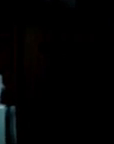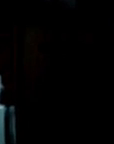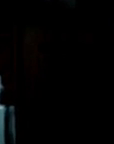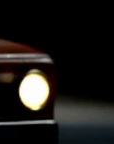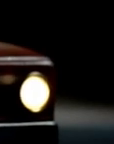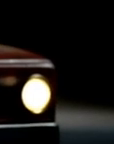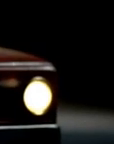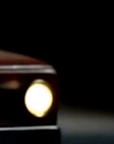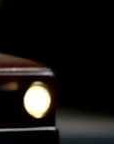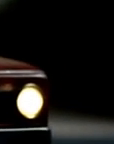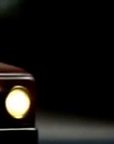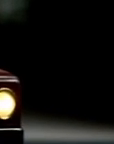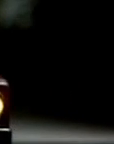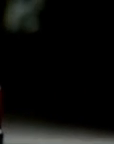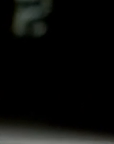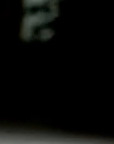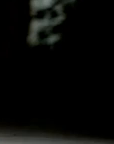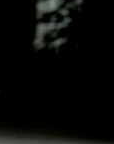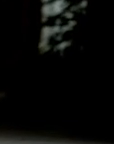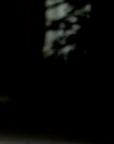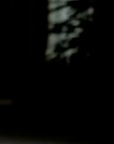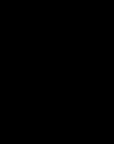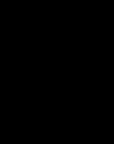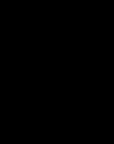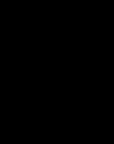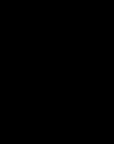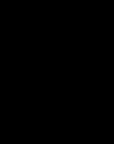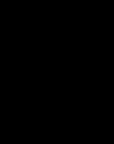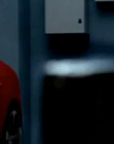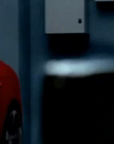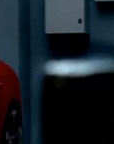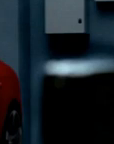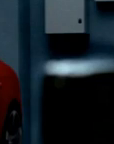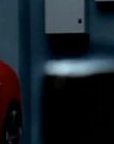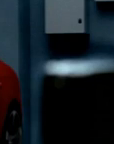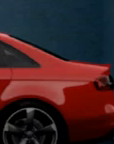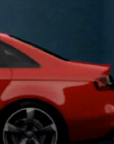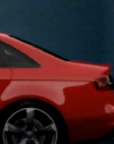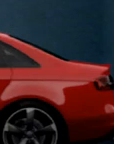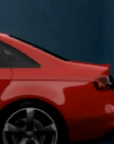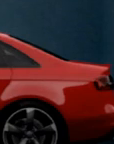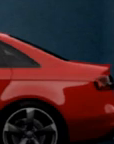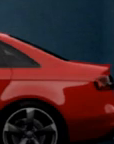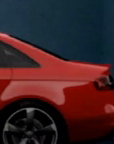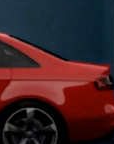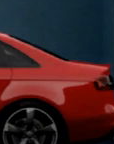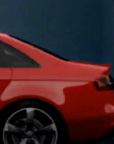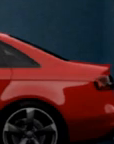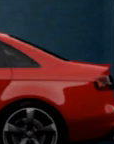heart. I'd be friends with the sparrows and the boy who shoots the arrows if I only had a